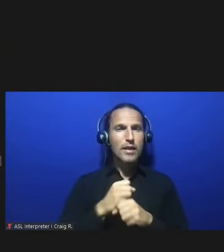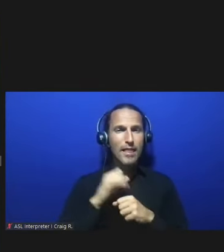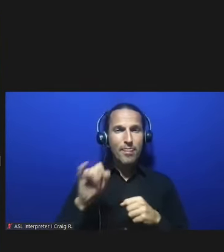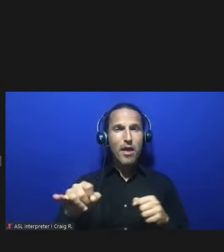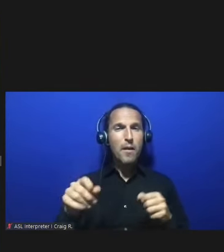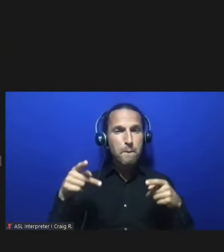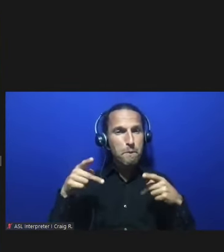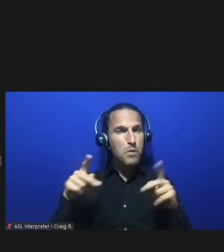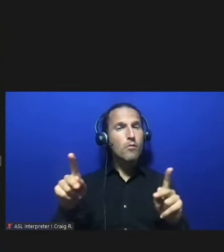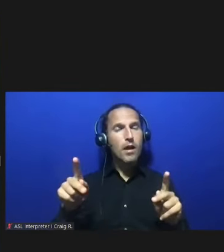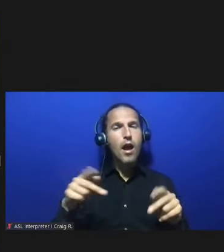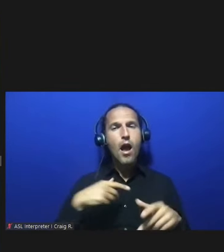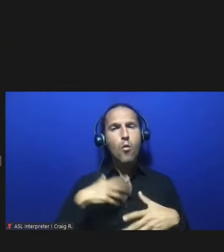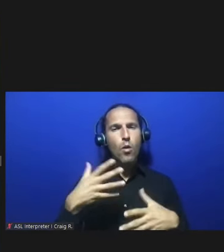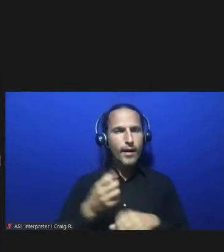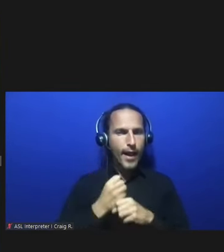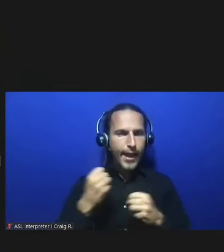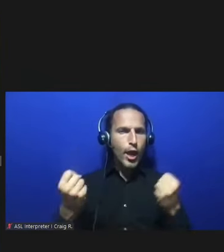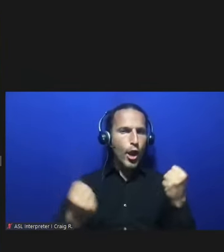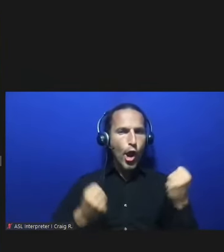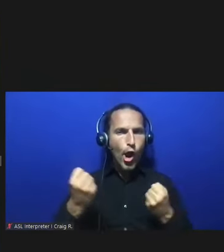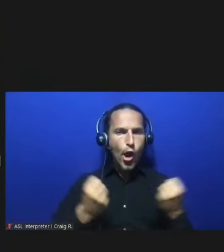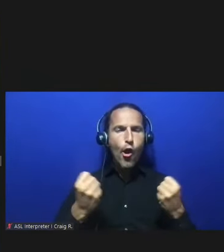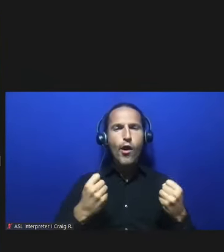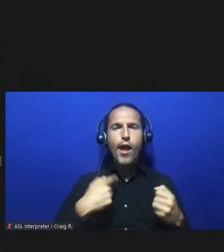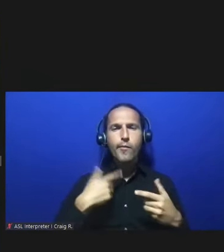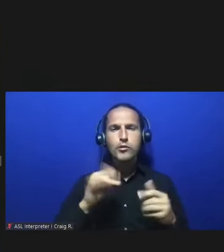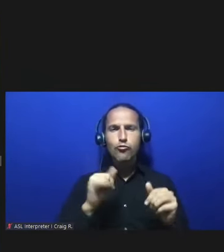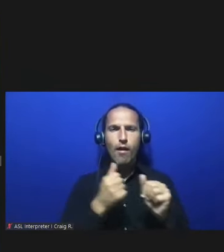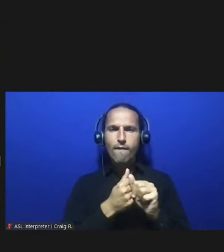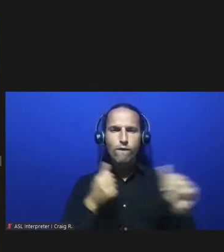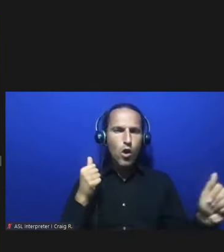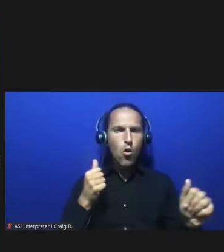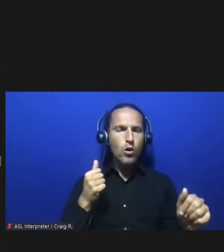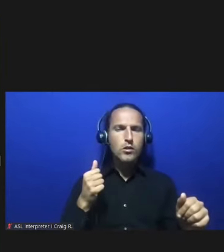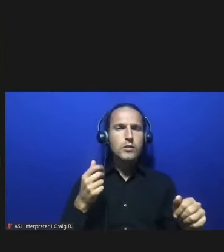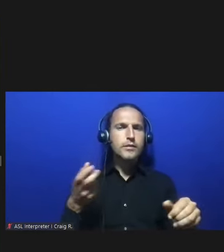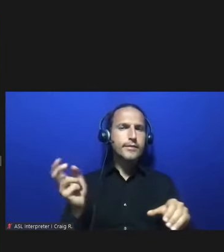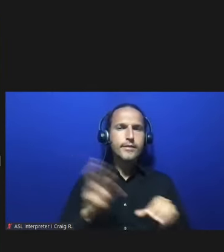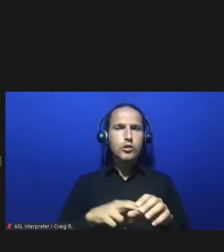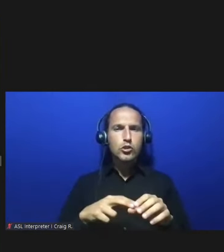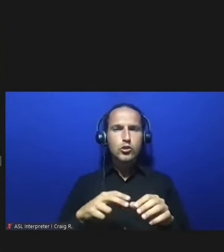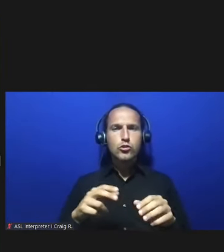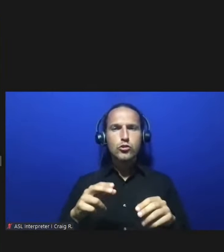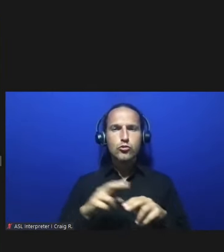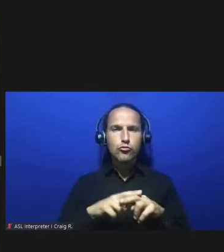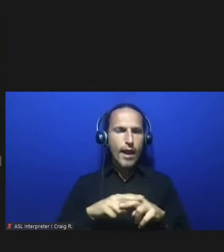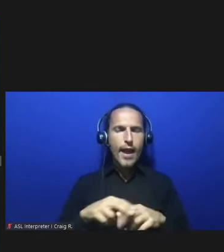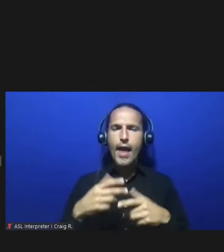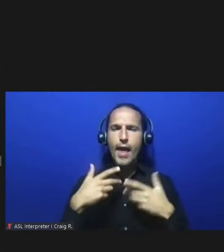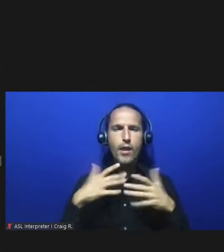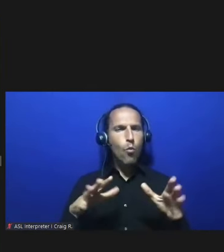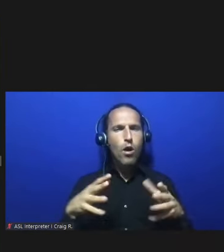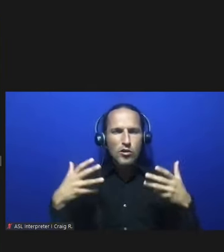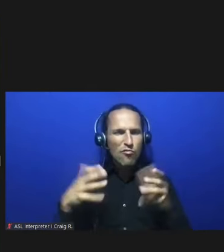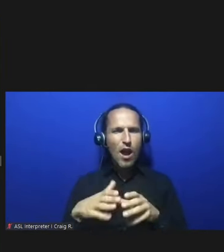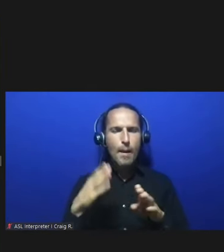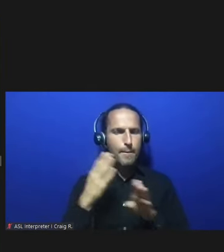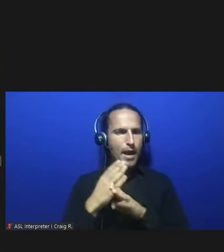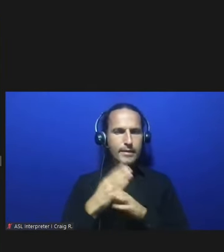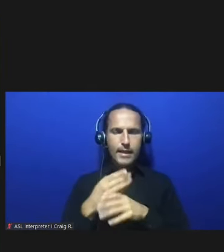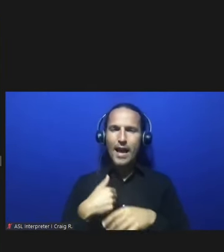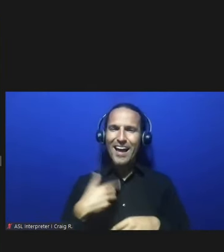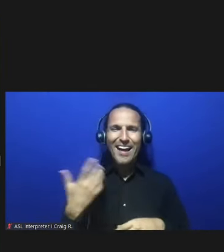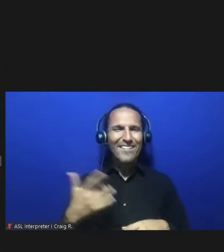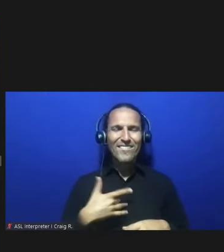permit because I wanted to get a car so that way I can avoid getting on a train, avoid being on packed buses. I feel